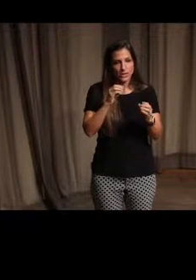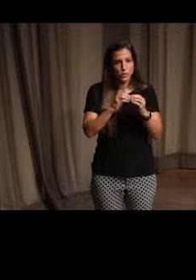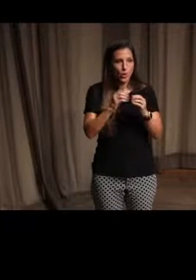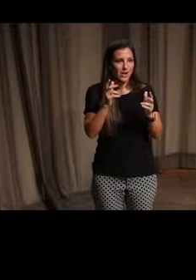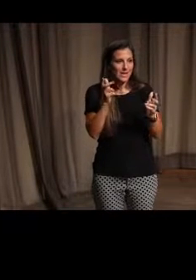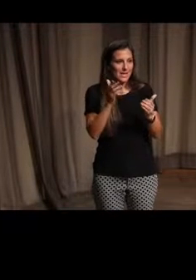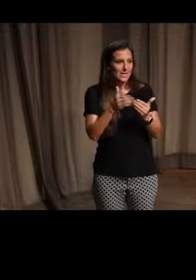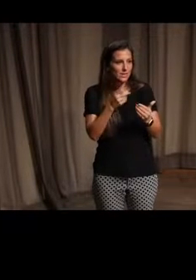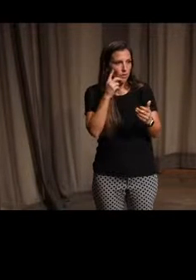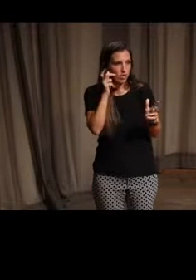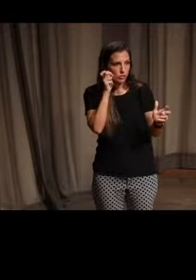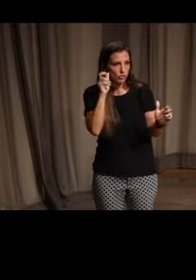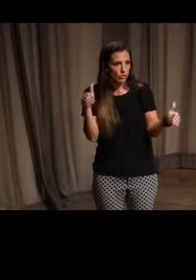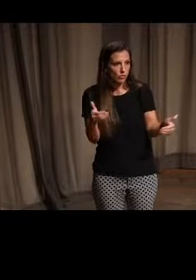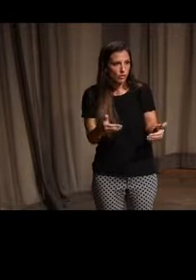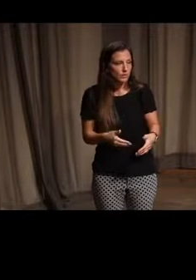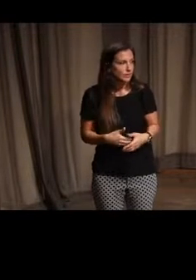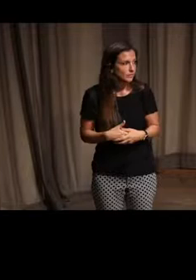to hear.